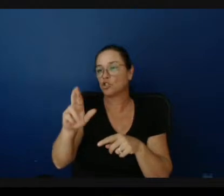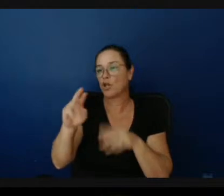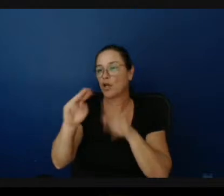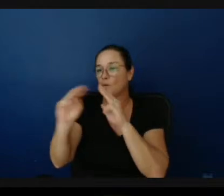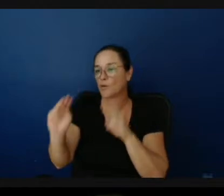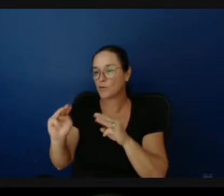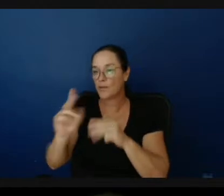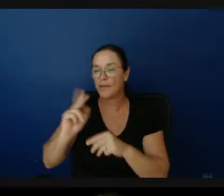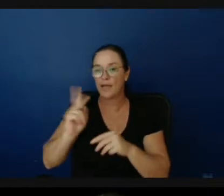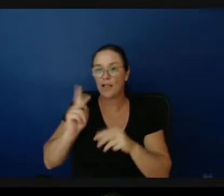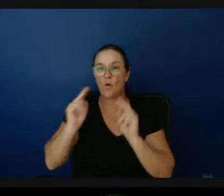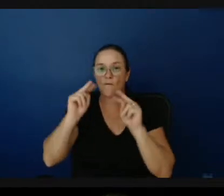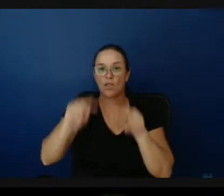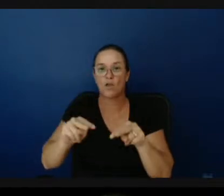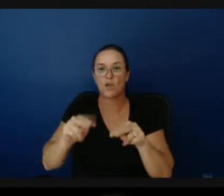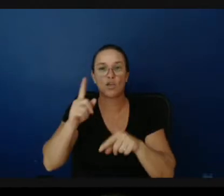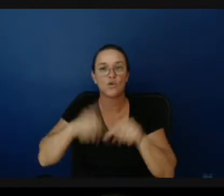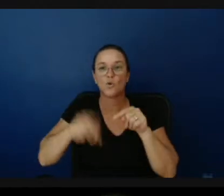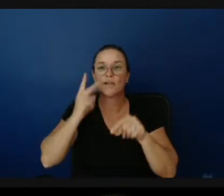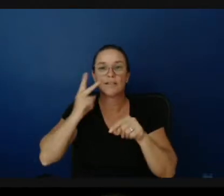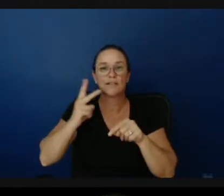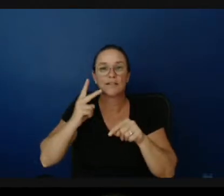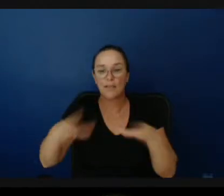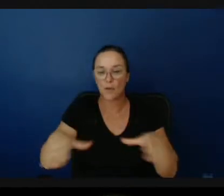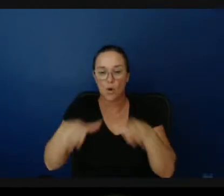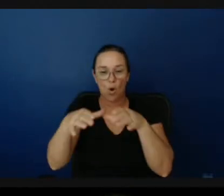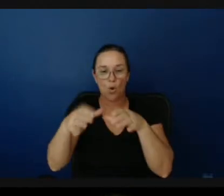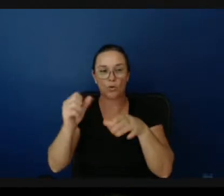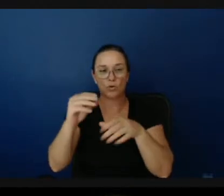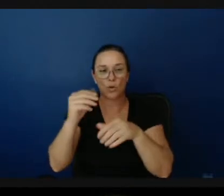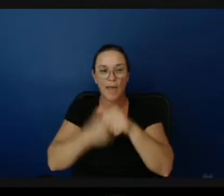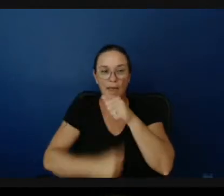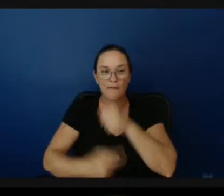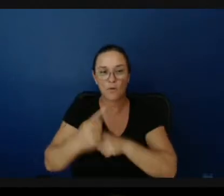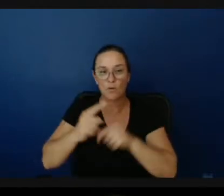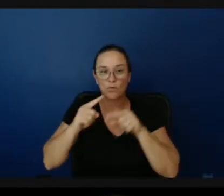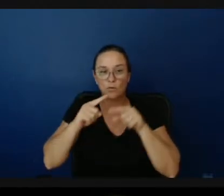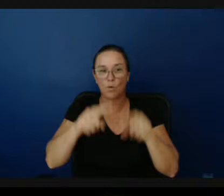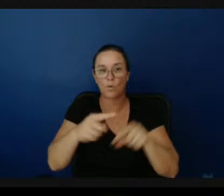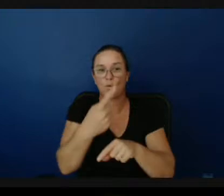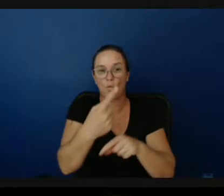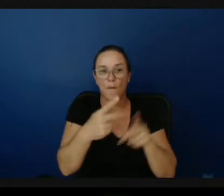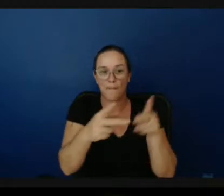Overlook, you couldn't see the cones from up there, so everybody was going to one lookout.